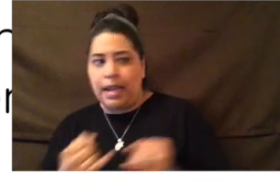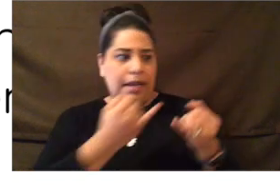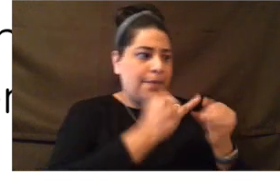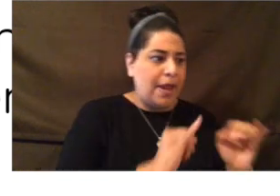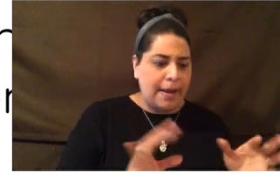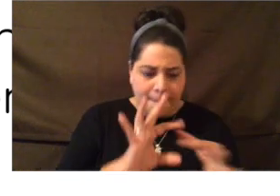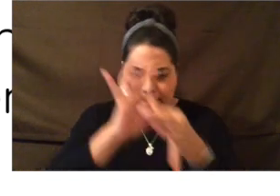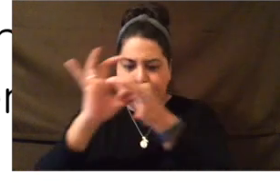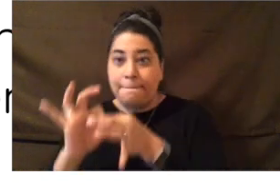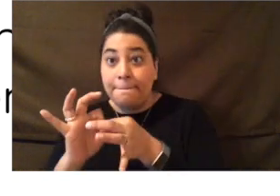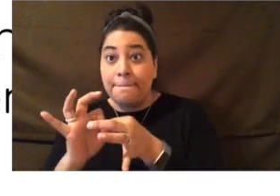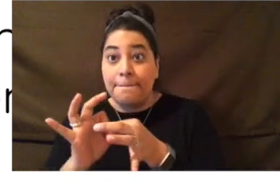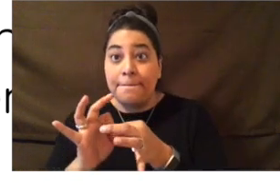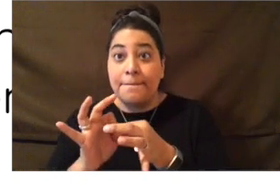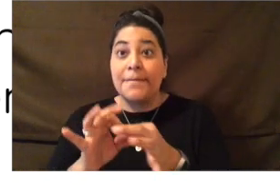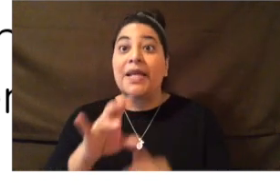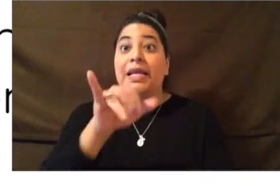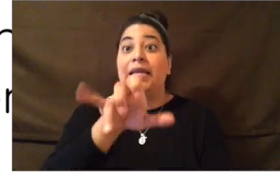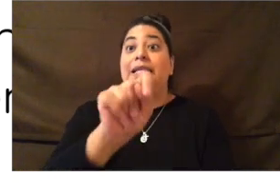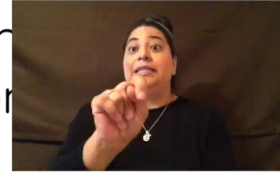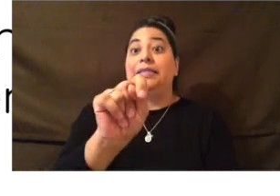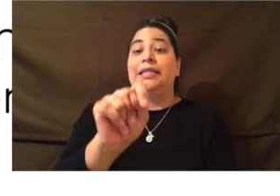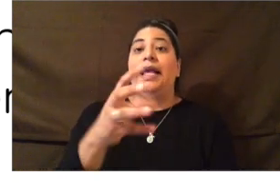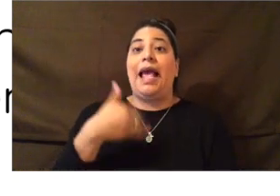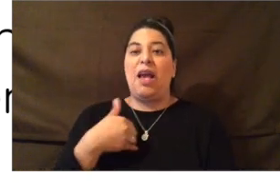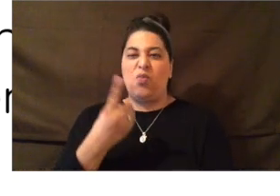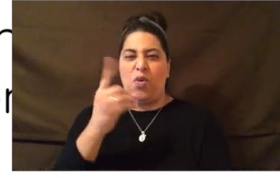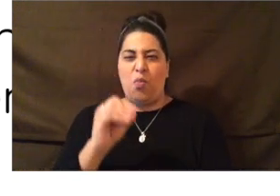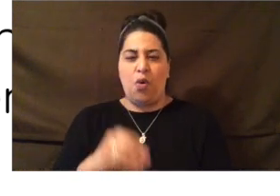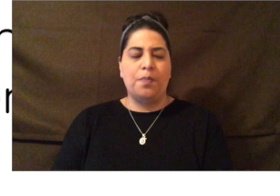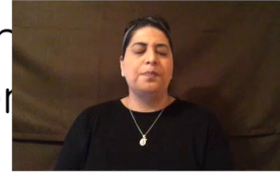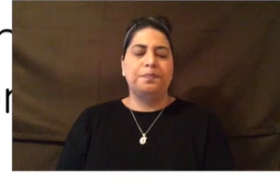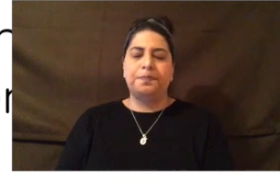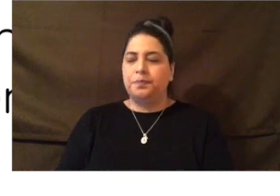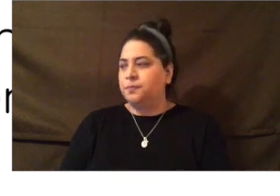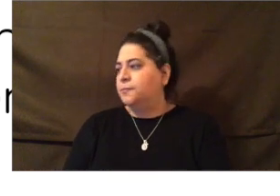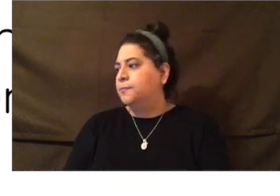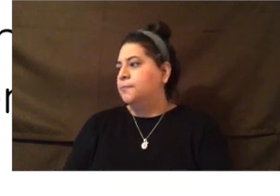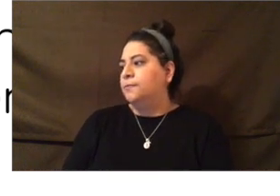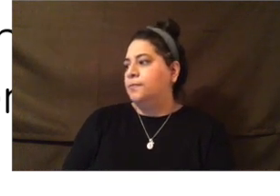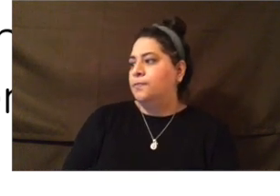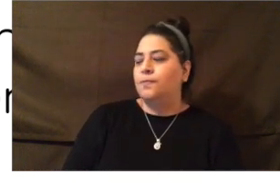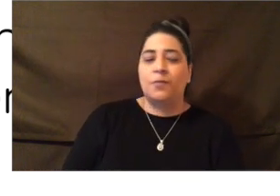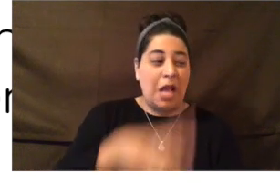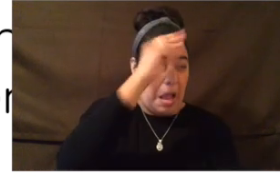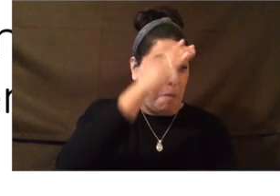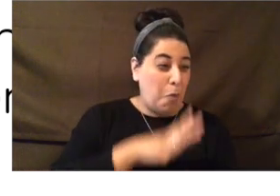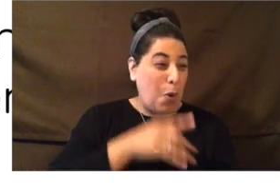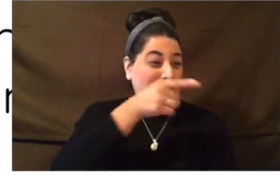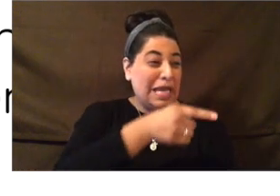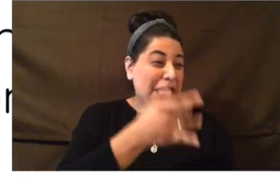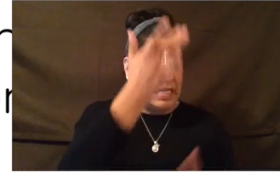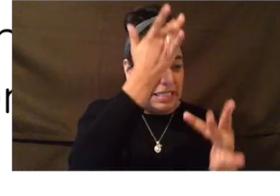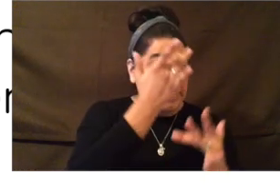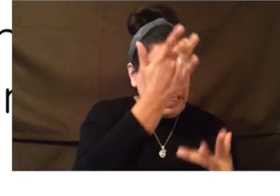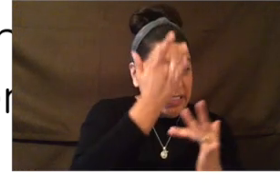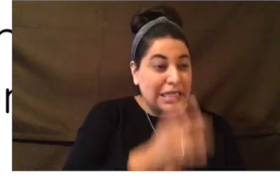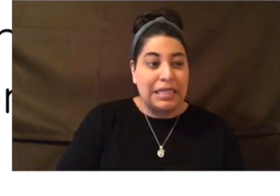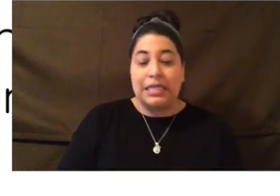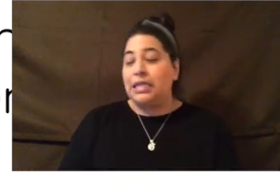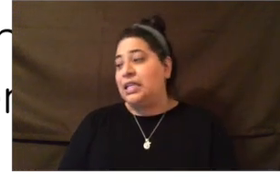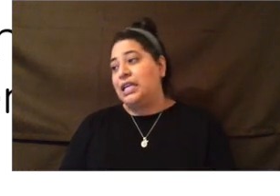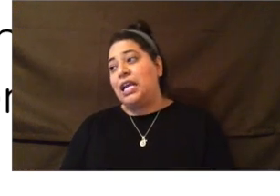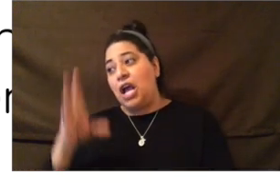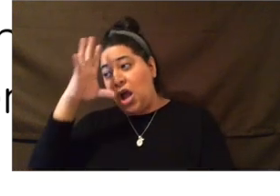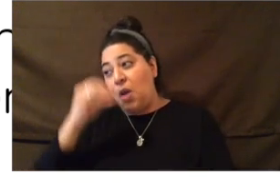the day very much. Those are our independent clauses. We're joining them with the word yet. And we have one more we're going to look at real quick. He is